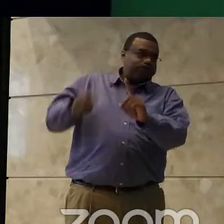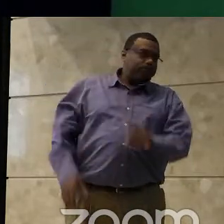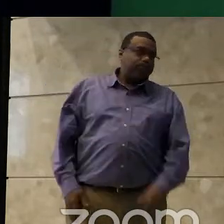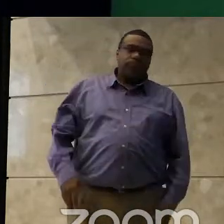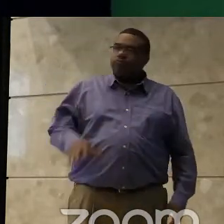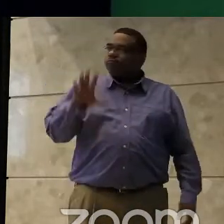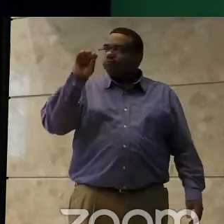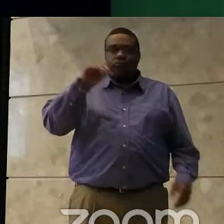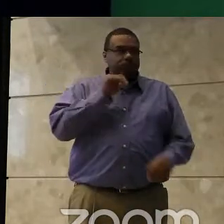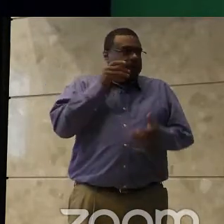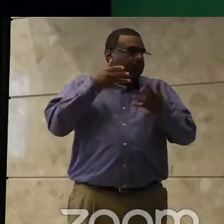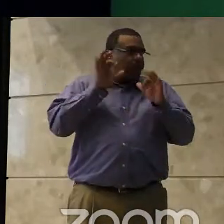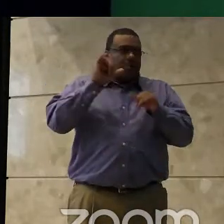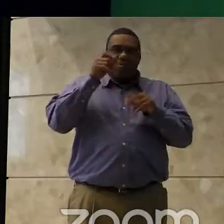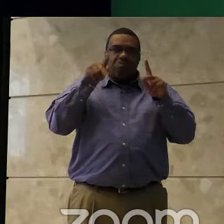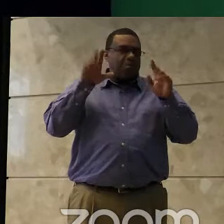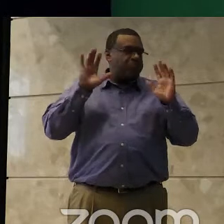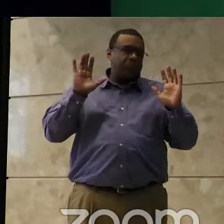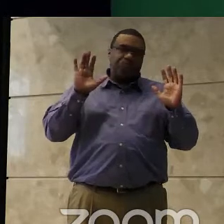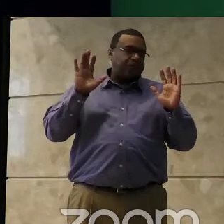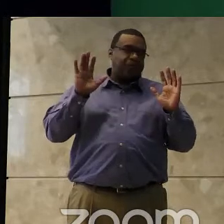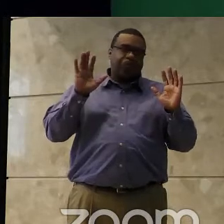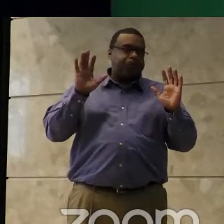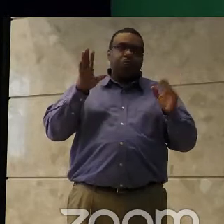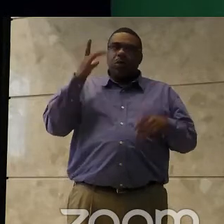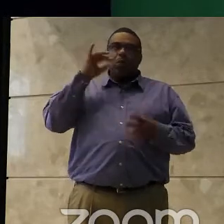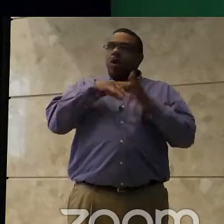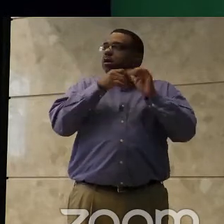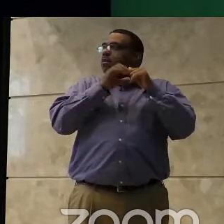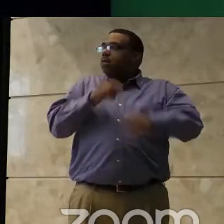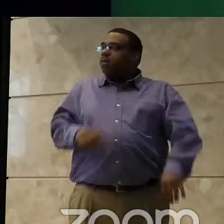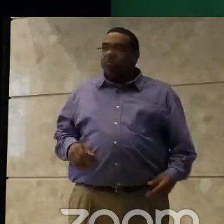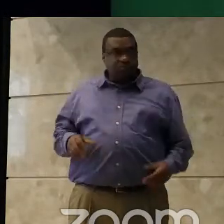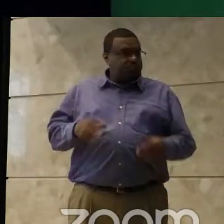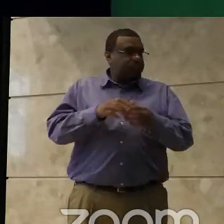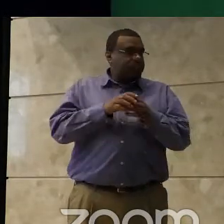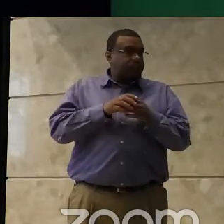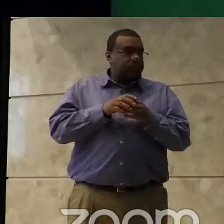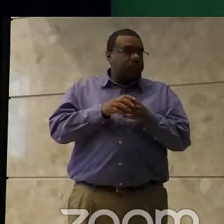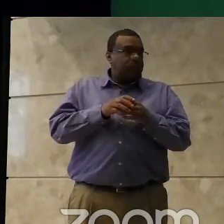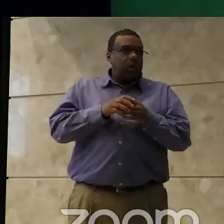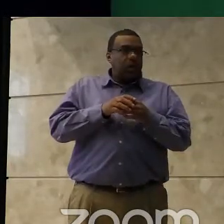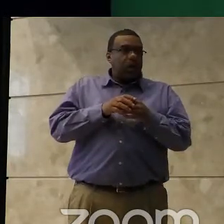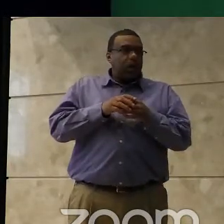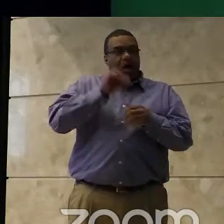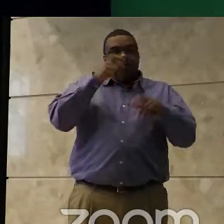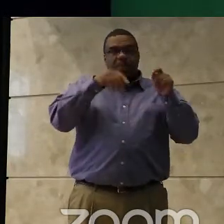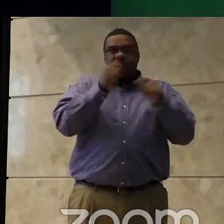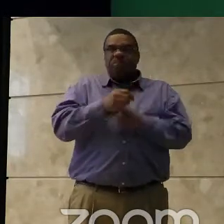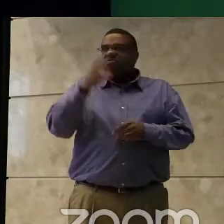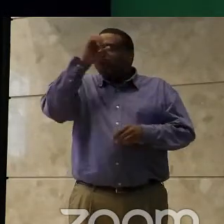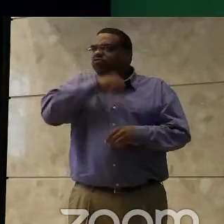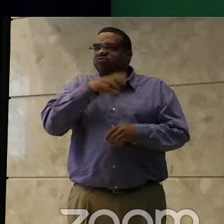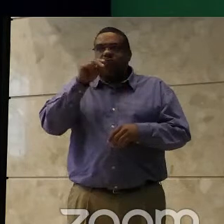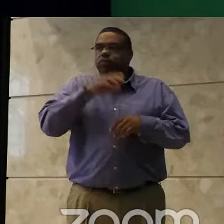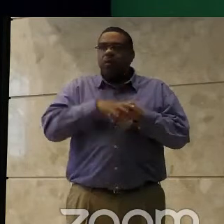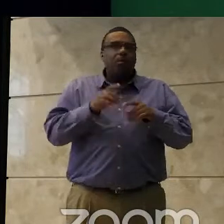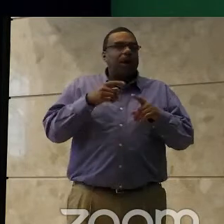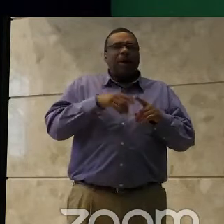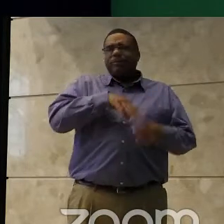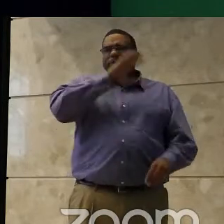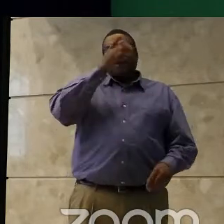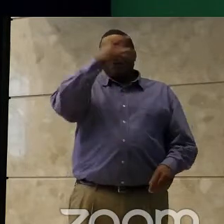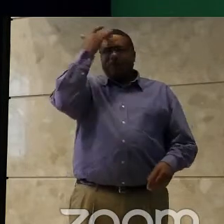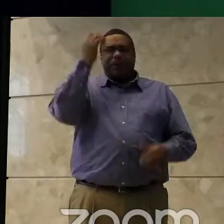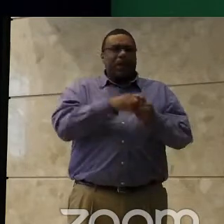Don't let anyone else define who you are. People look at women and people of color and they make assumptions, all right? I'll never forget in